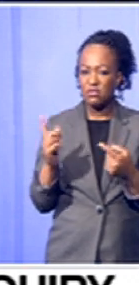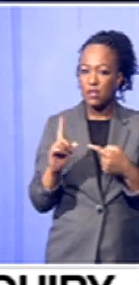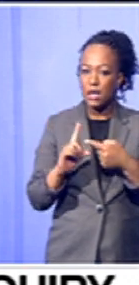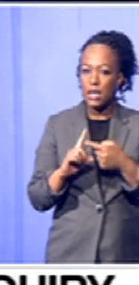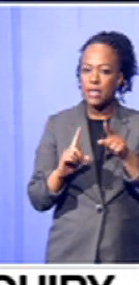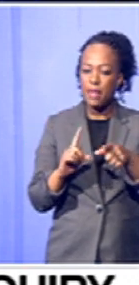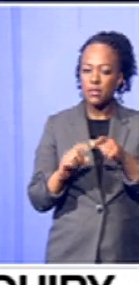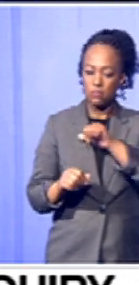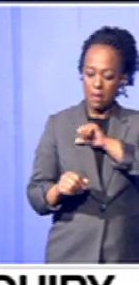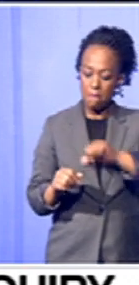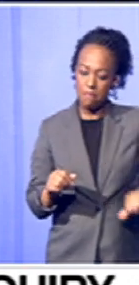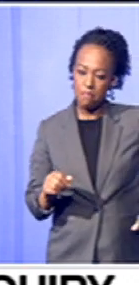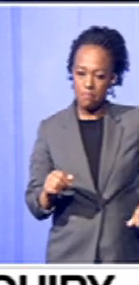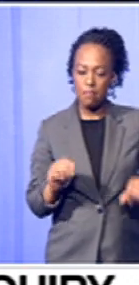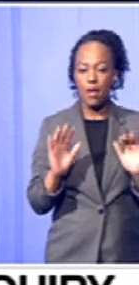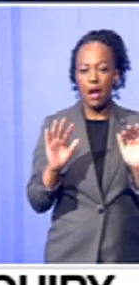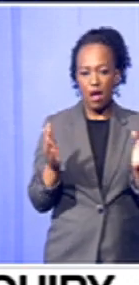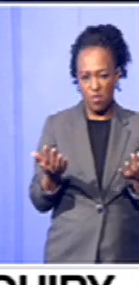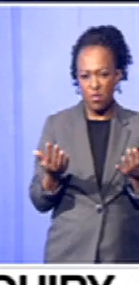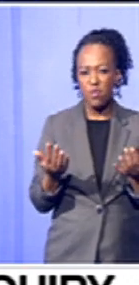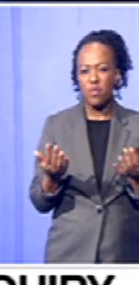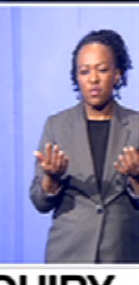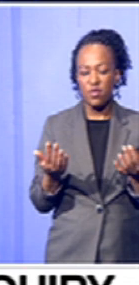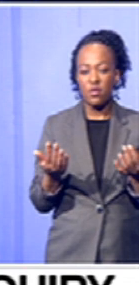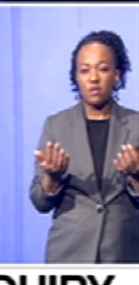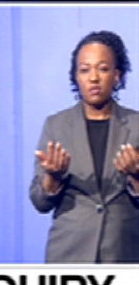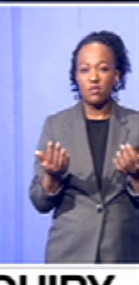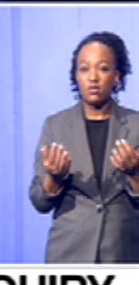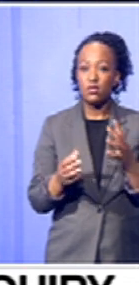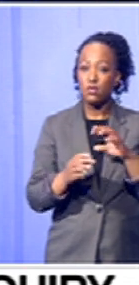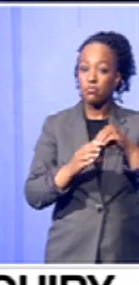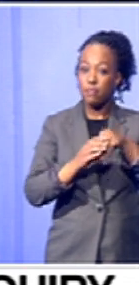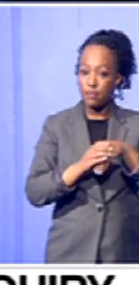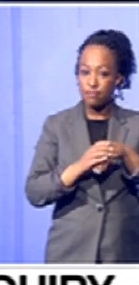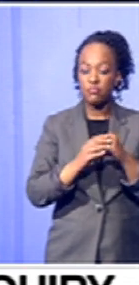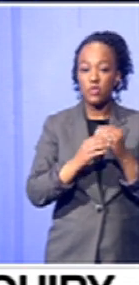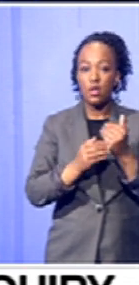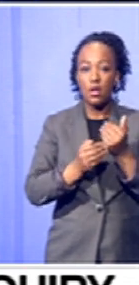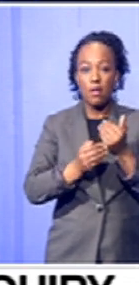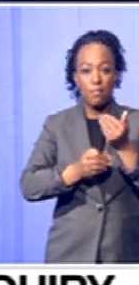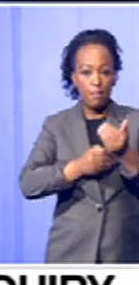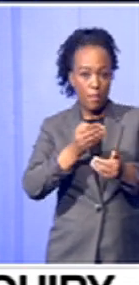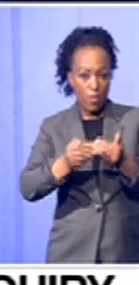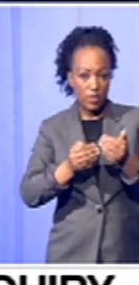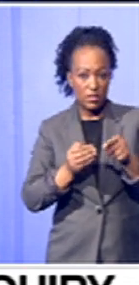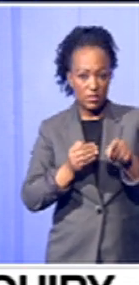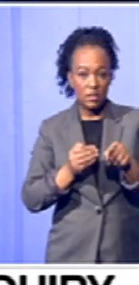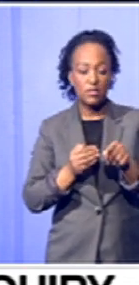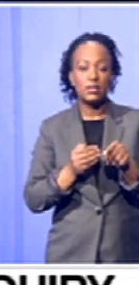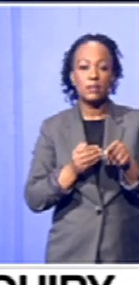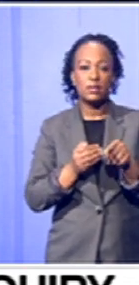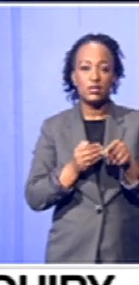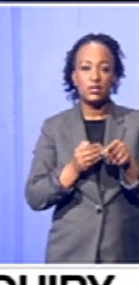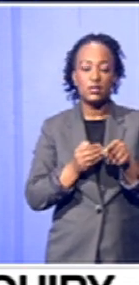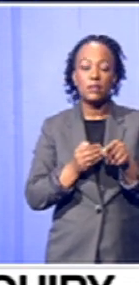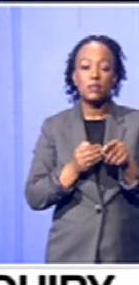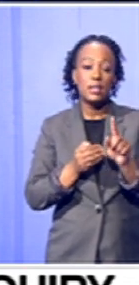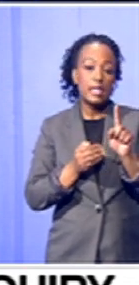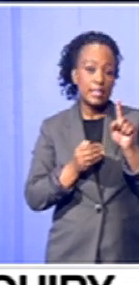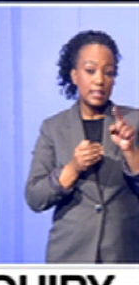herself. And now part and parcel of the process is that she has to give